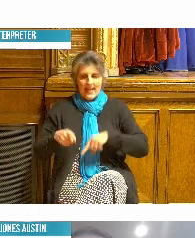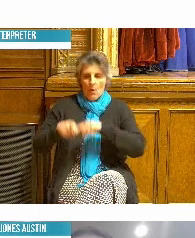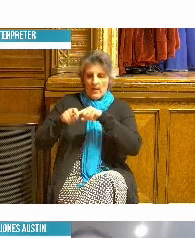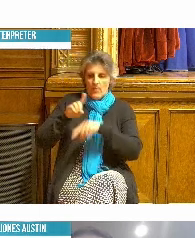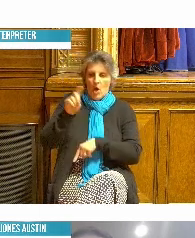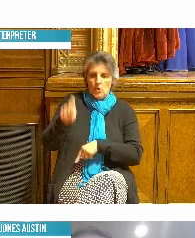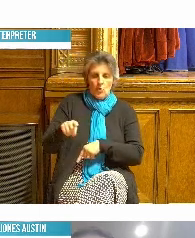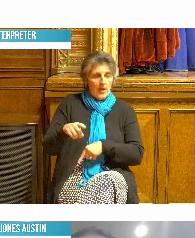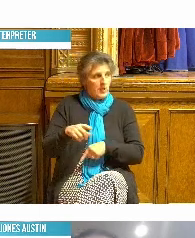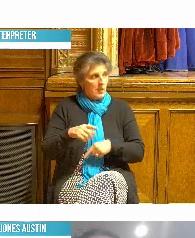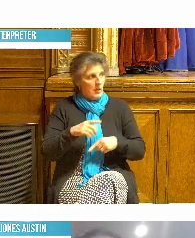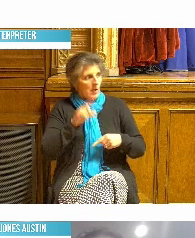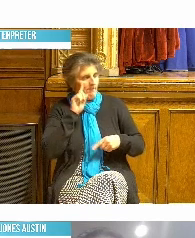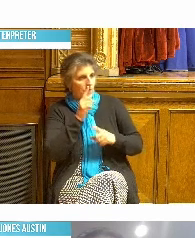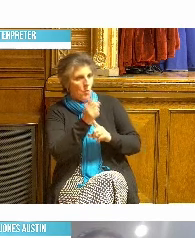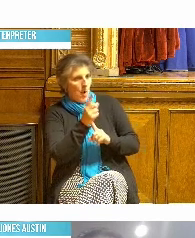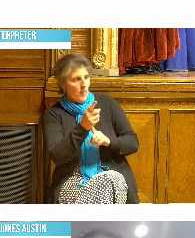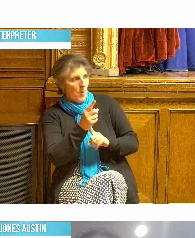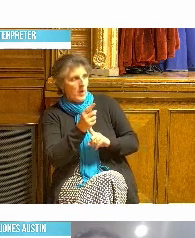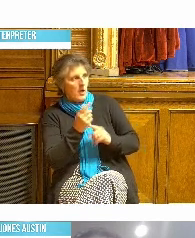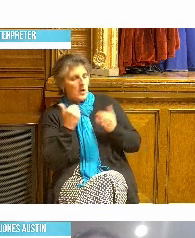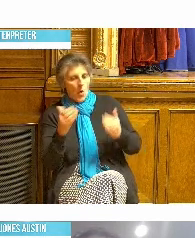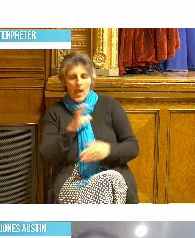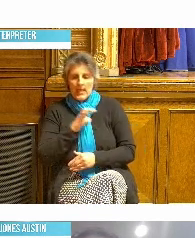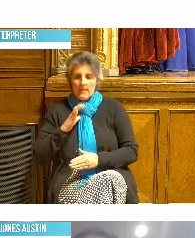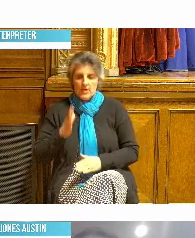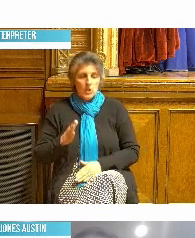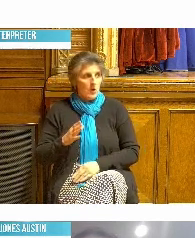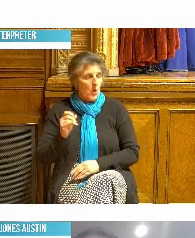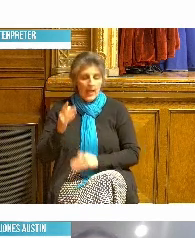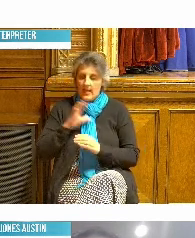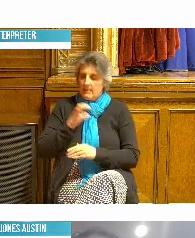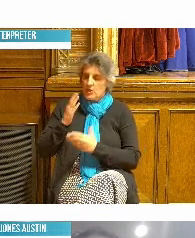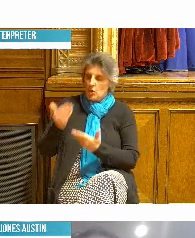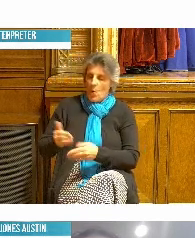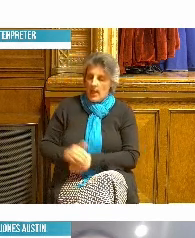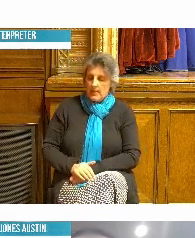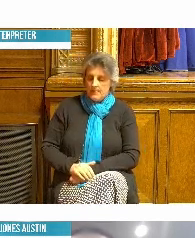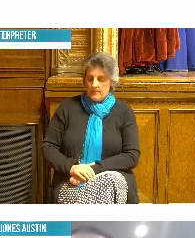question? There's a missing part. Just for one moment. Go ahead, Commissioner. Okay, Commissioner, go ahead.